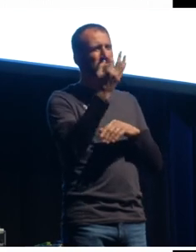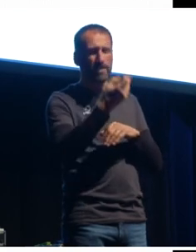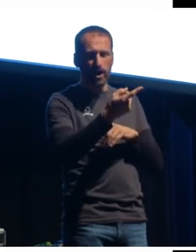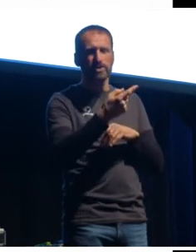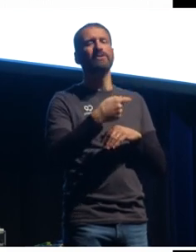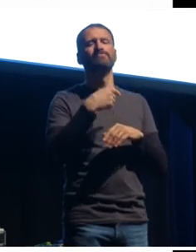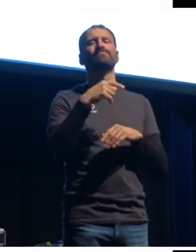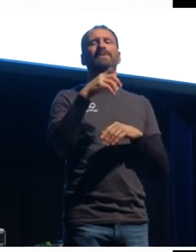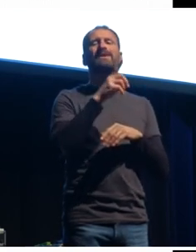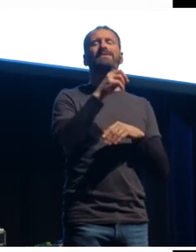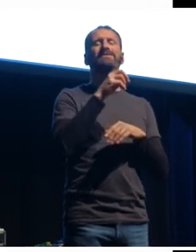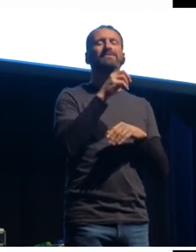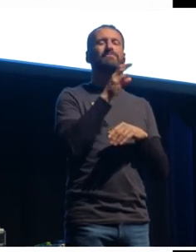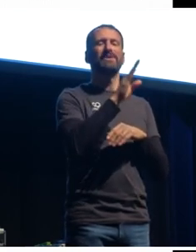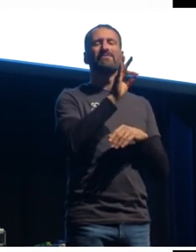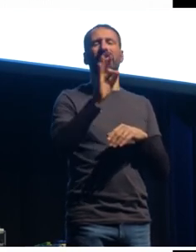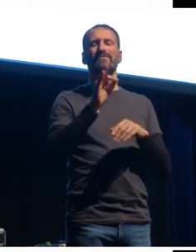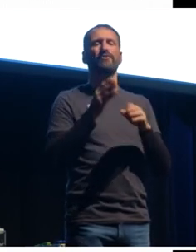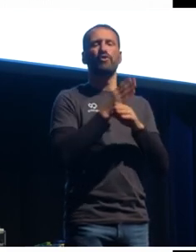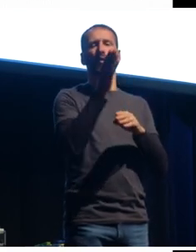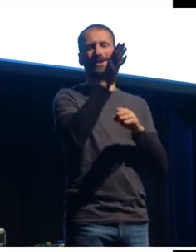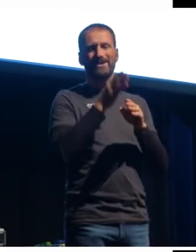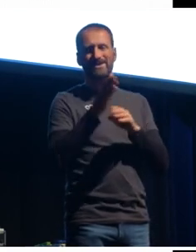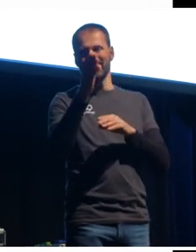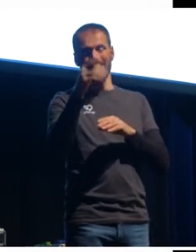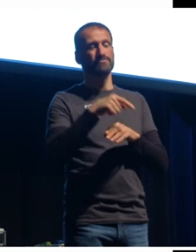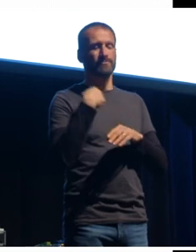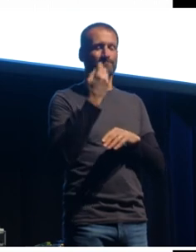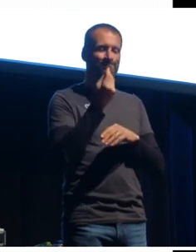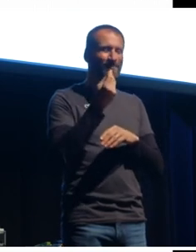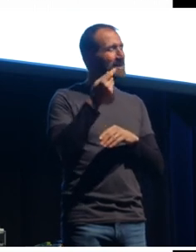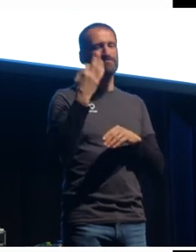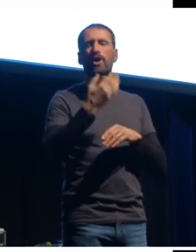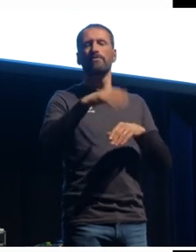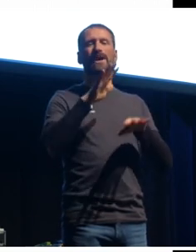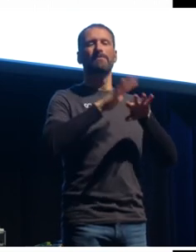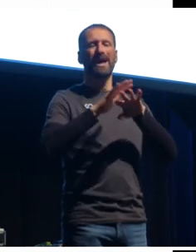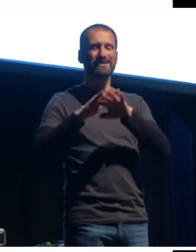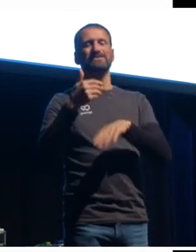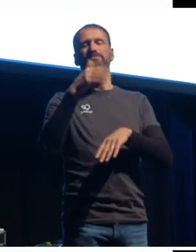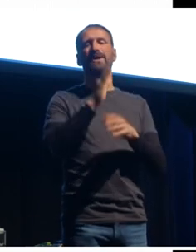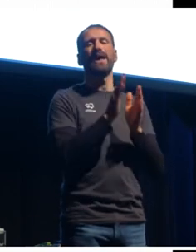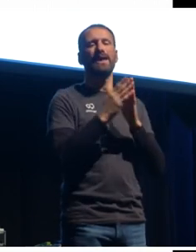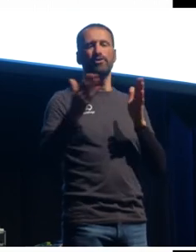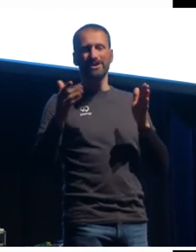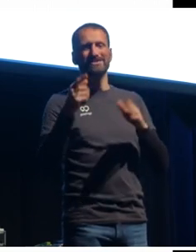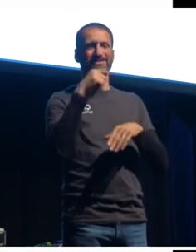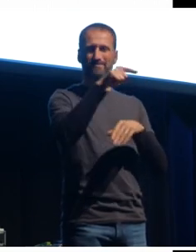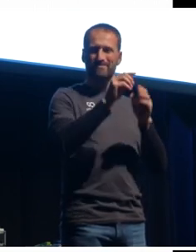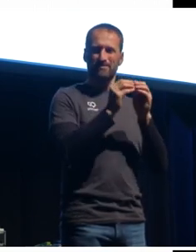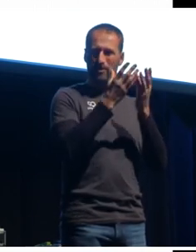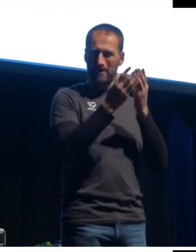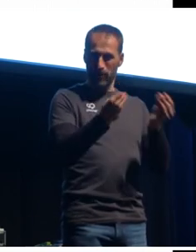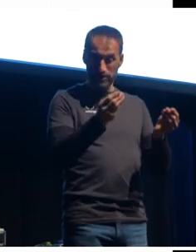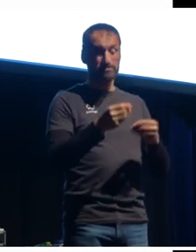We noticed we're repeating a lot of code, and we decided to create more patterns and libraries to help us solve those problems. And then we started